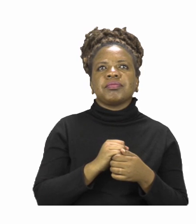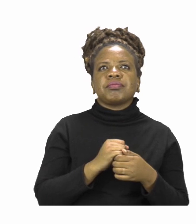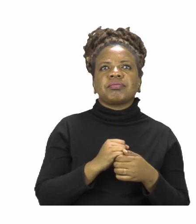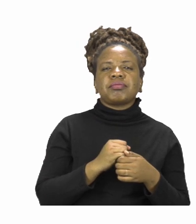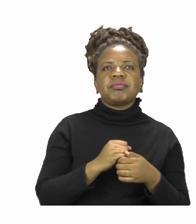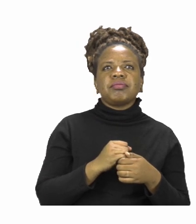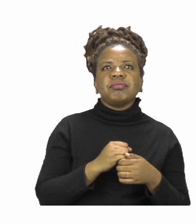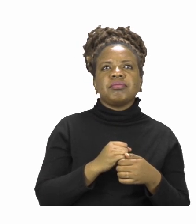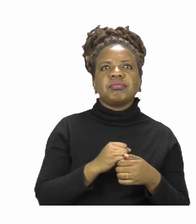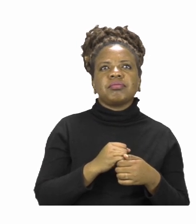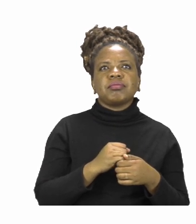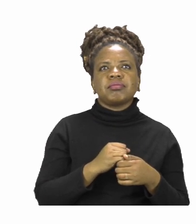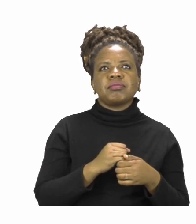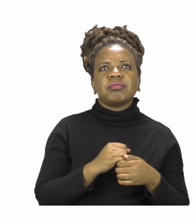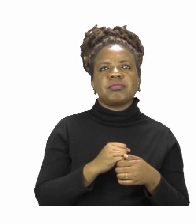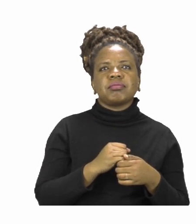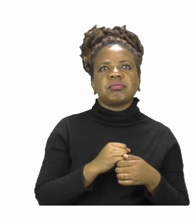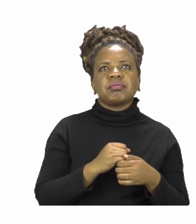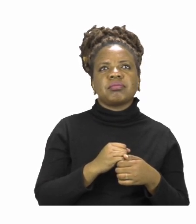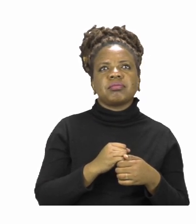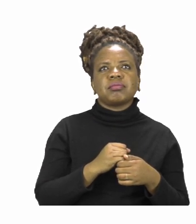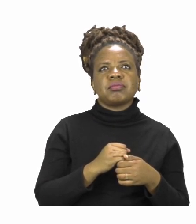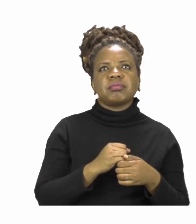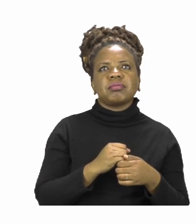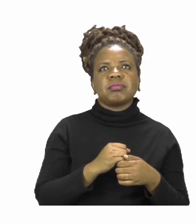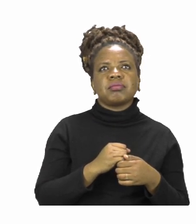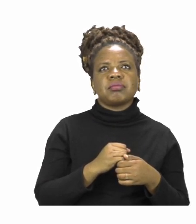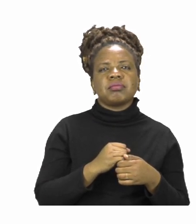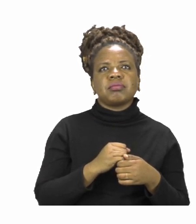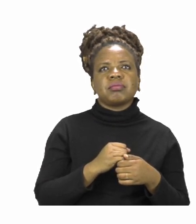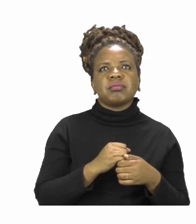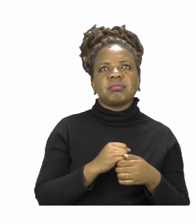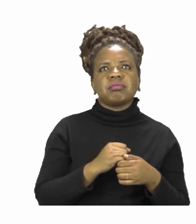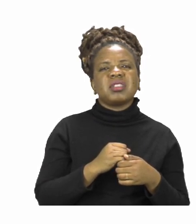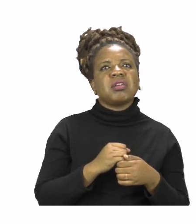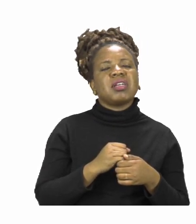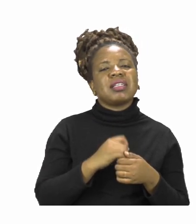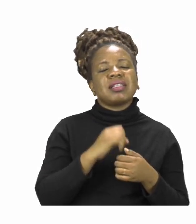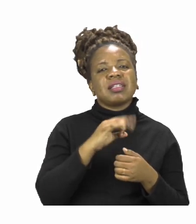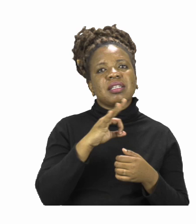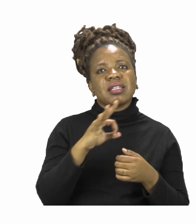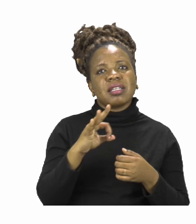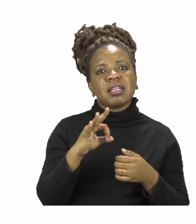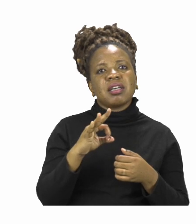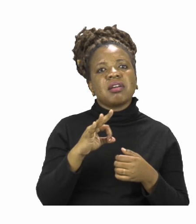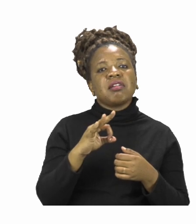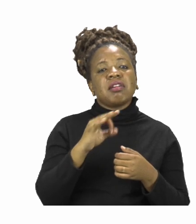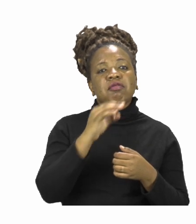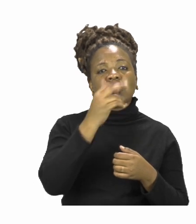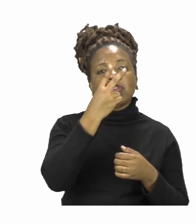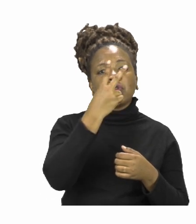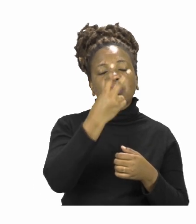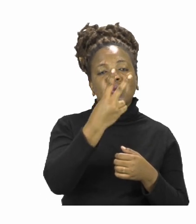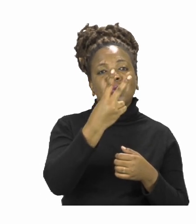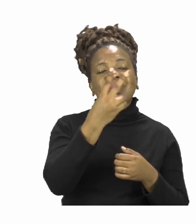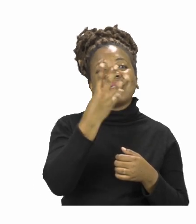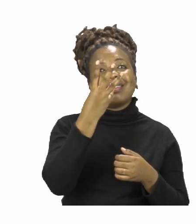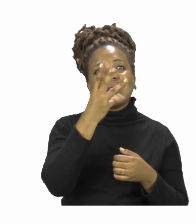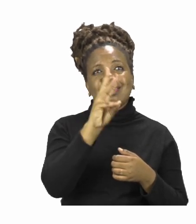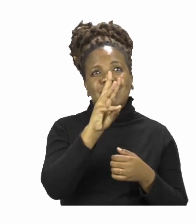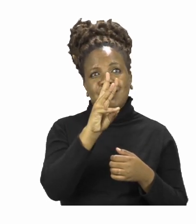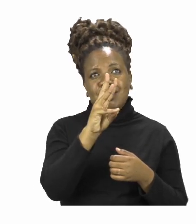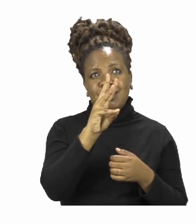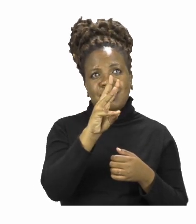are looking for 4 balloons less. Now, the number less or the